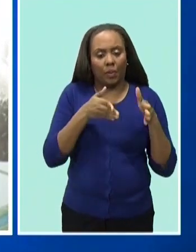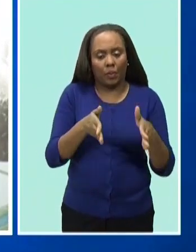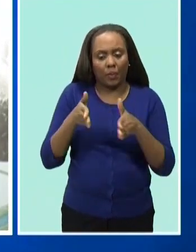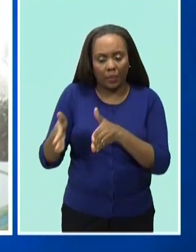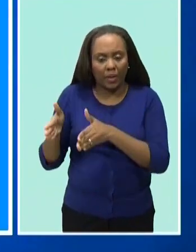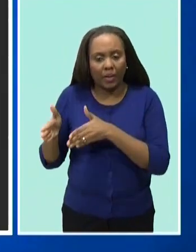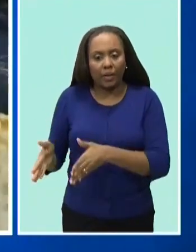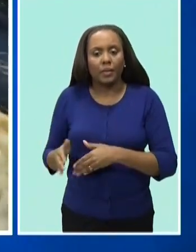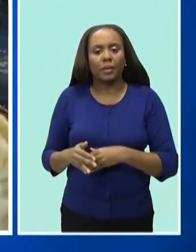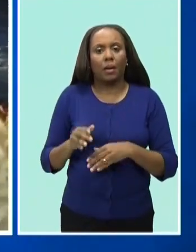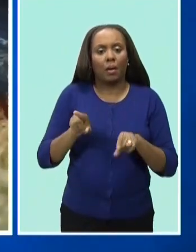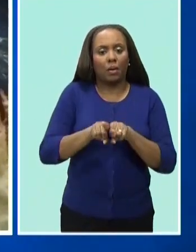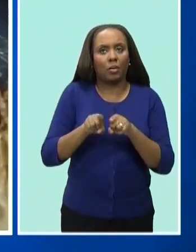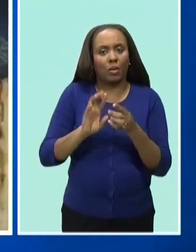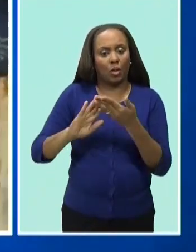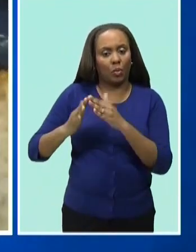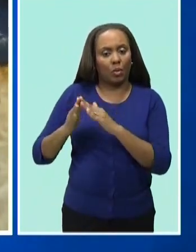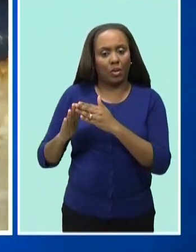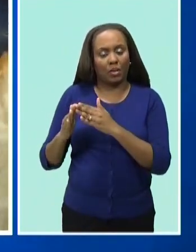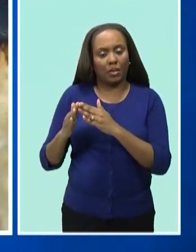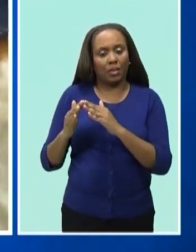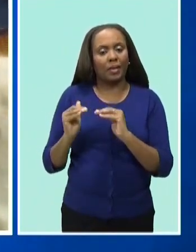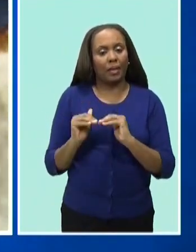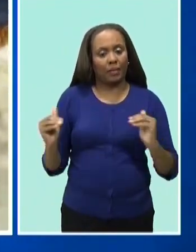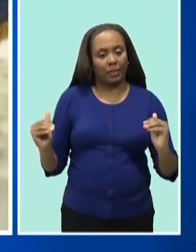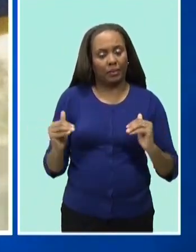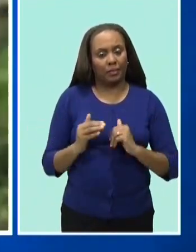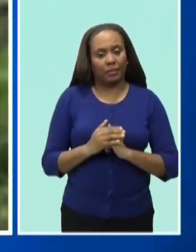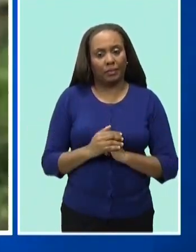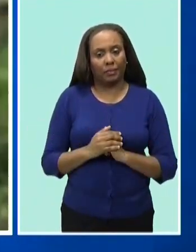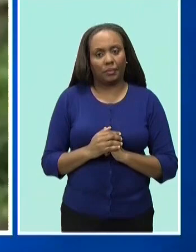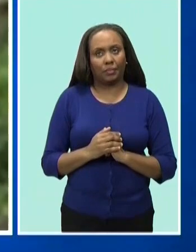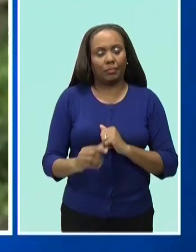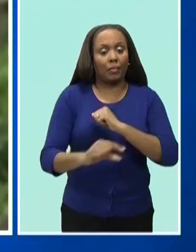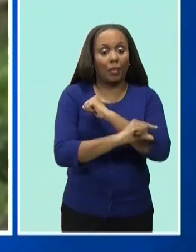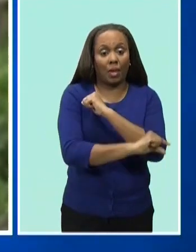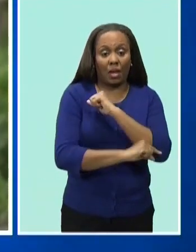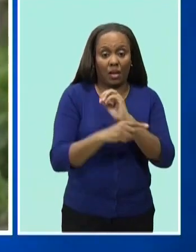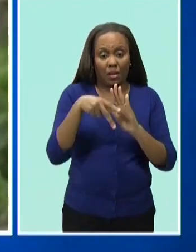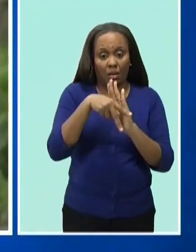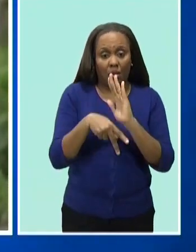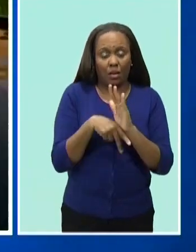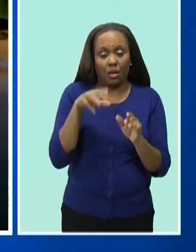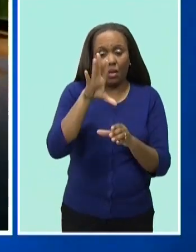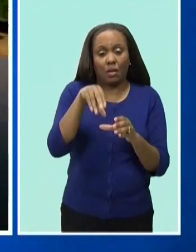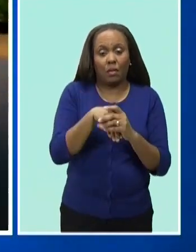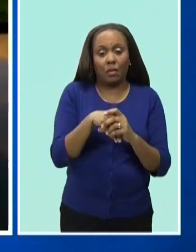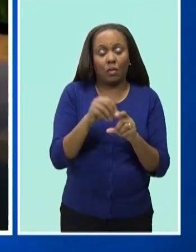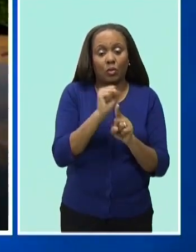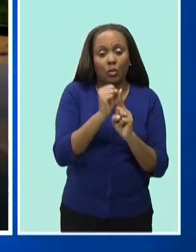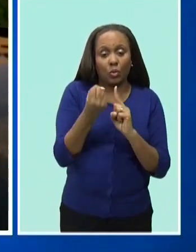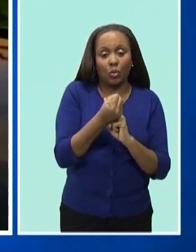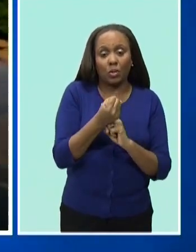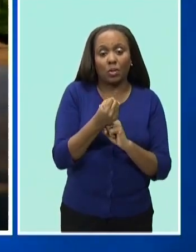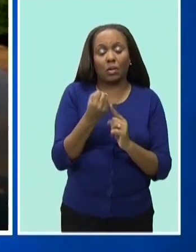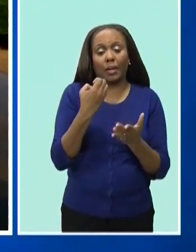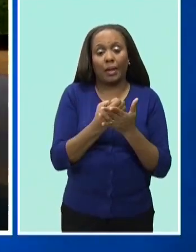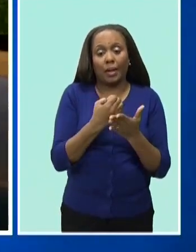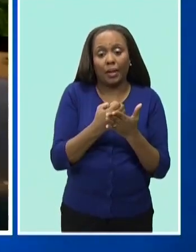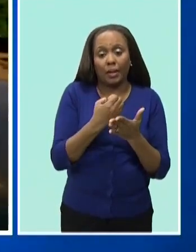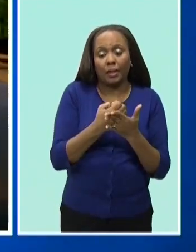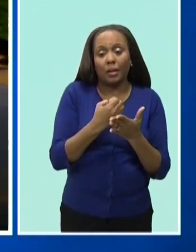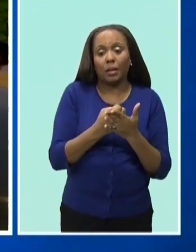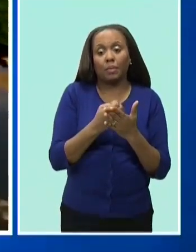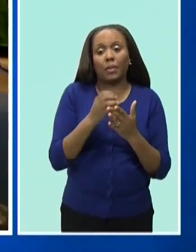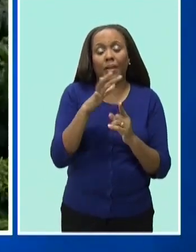to the community level. Guyana's climate change policy integrates the socio-economic and environmental challenges of climate change into